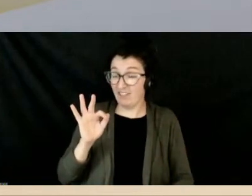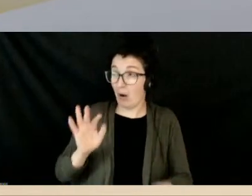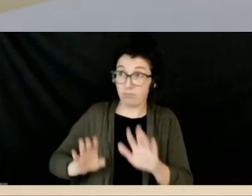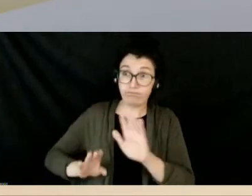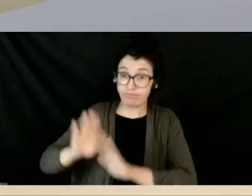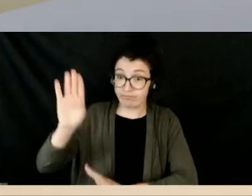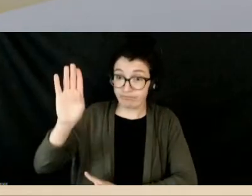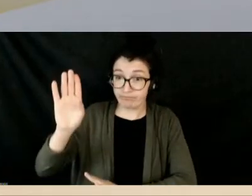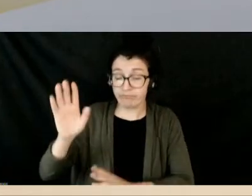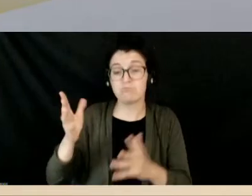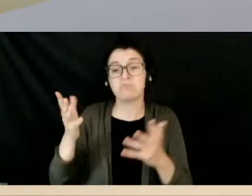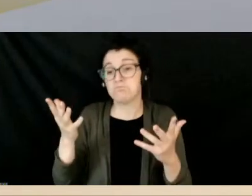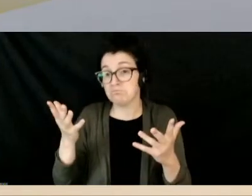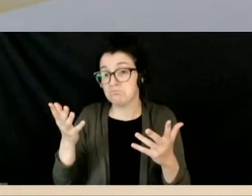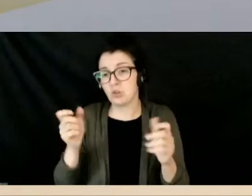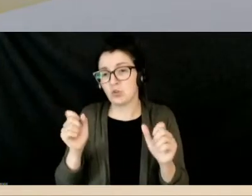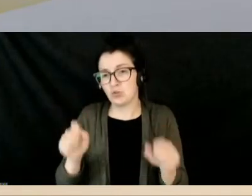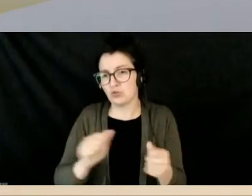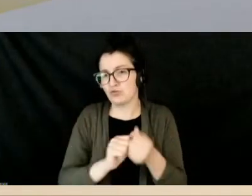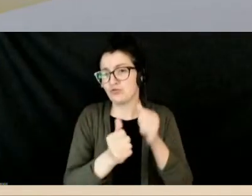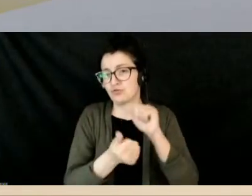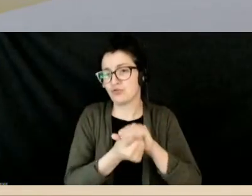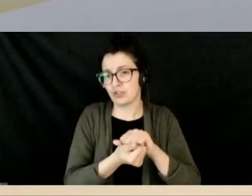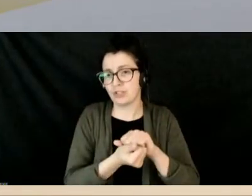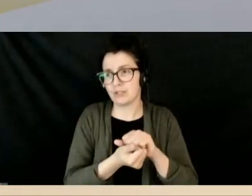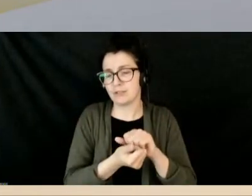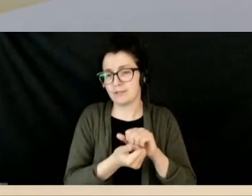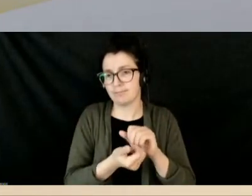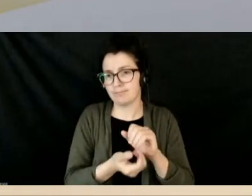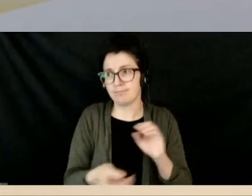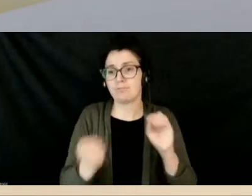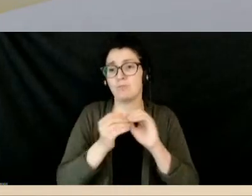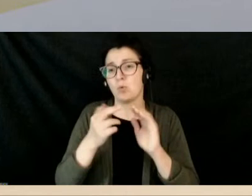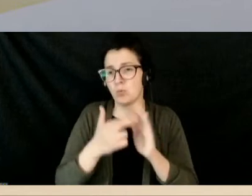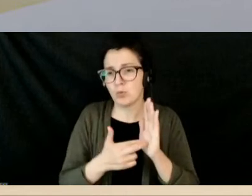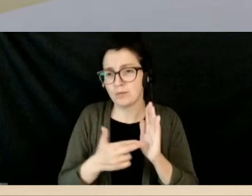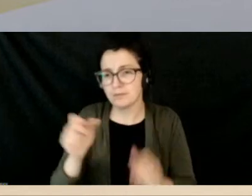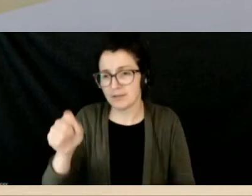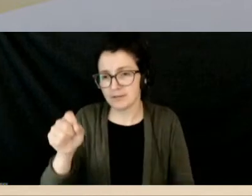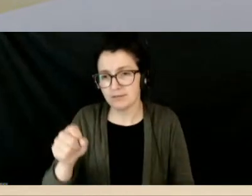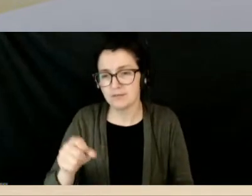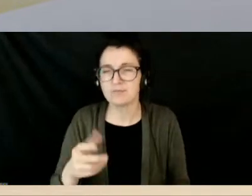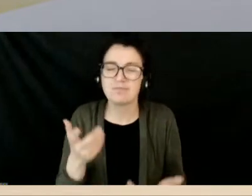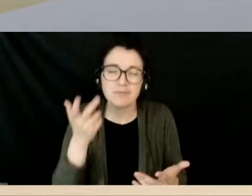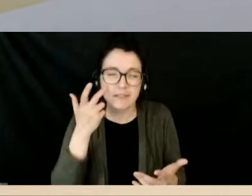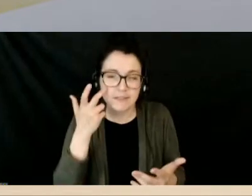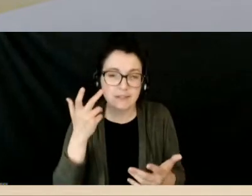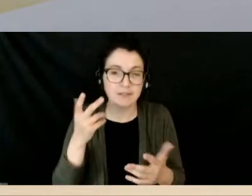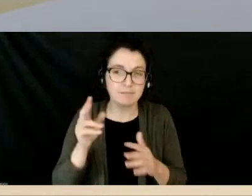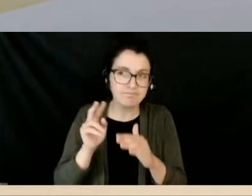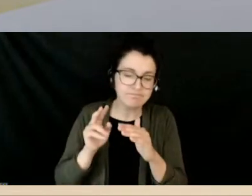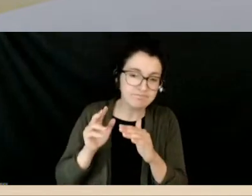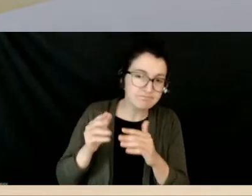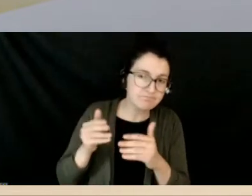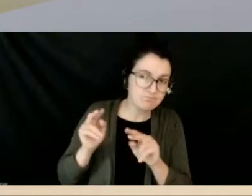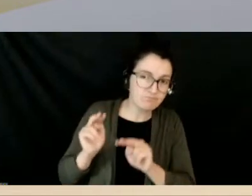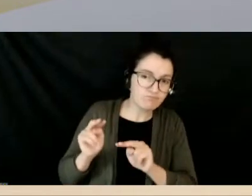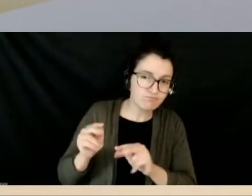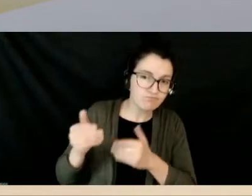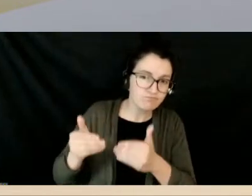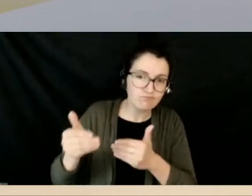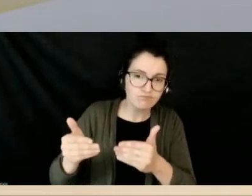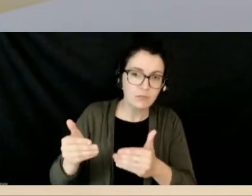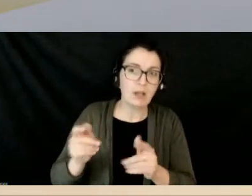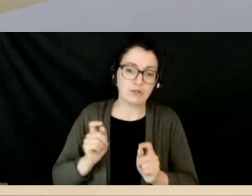that will, if we need to, we'll make adjustments as we go forward. And that's